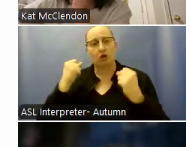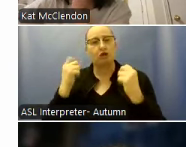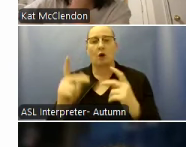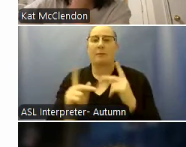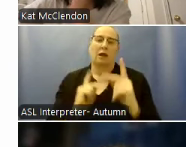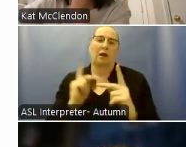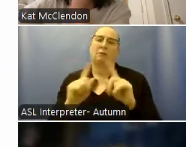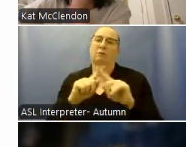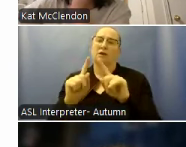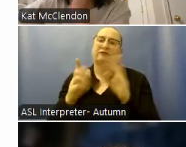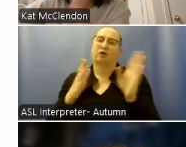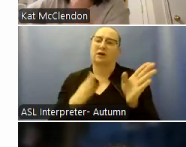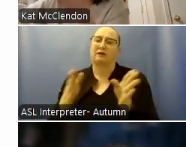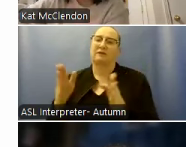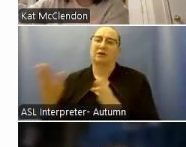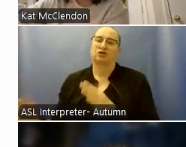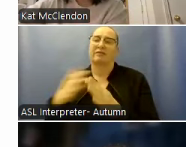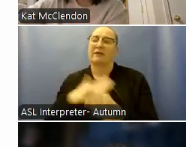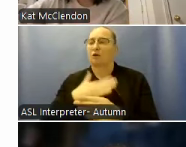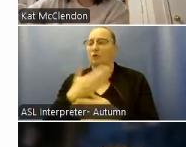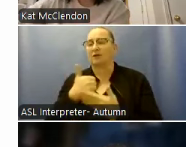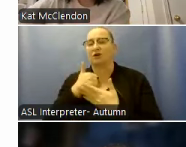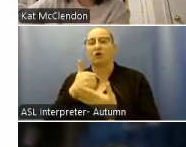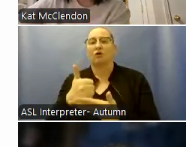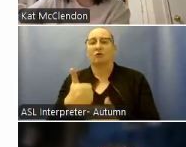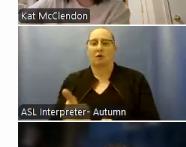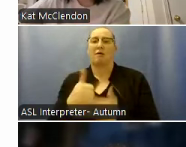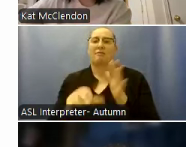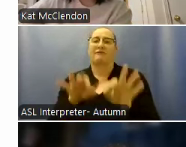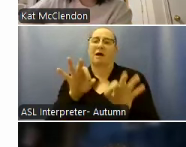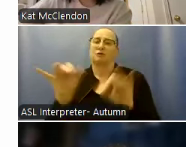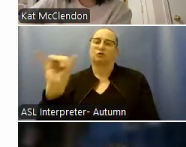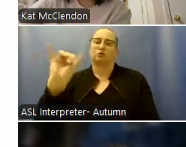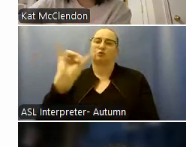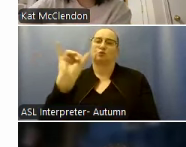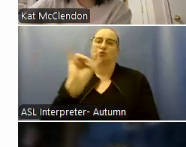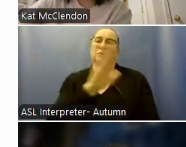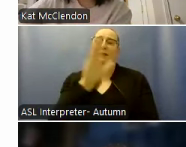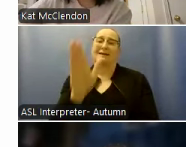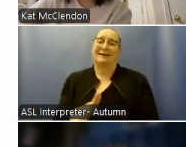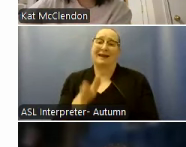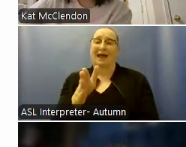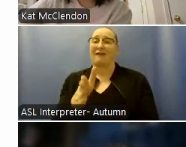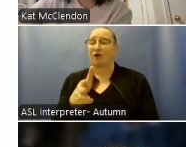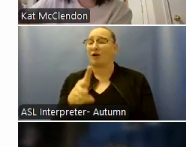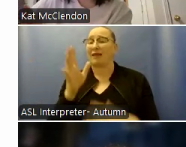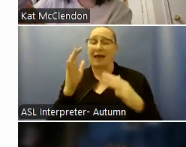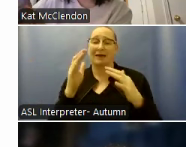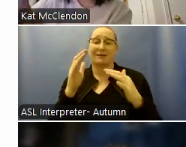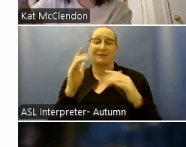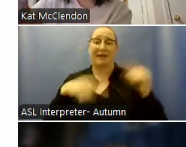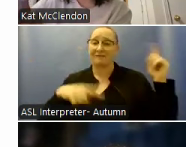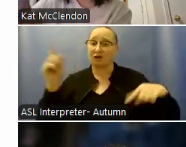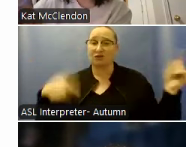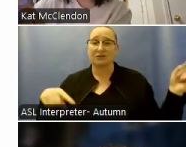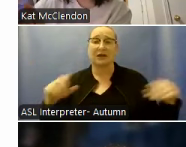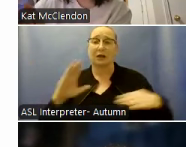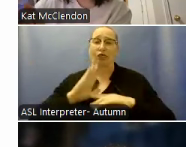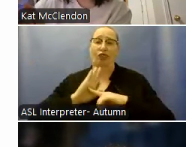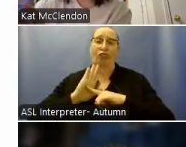many different individuals that are willing to help you find it as well. So never let the adversity define you. You